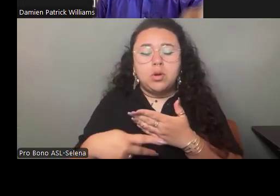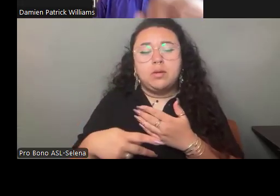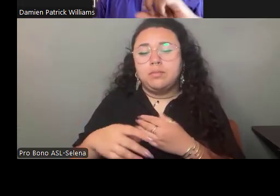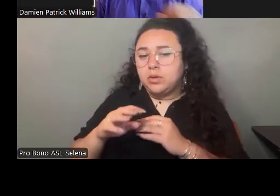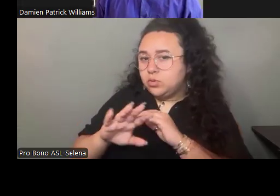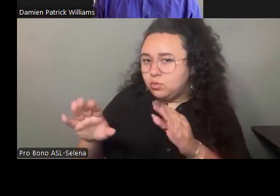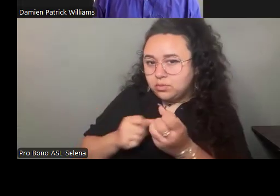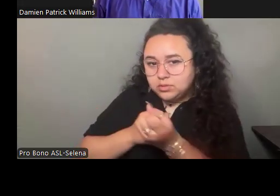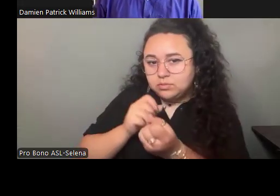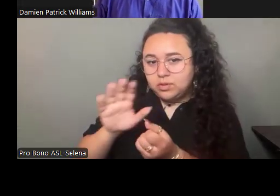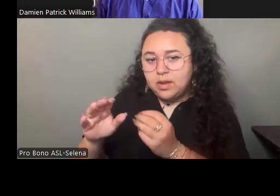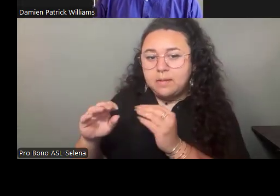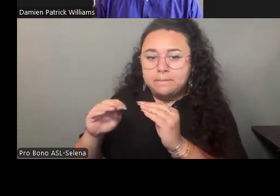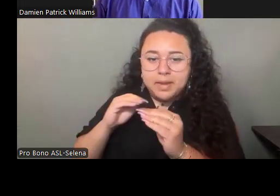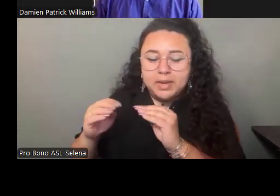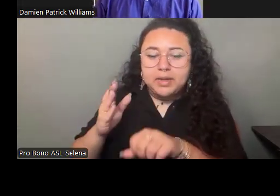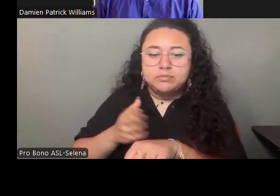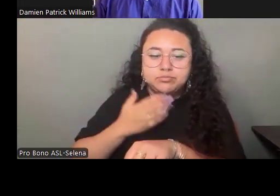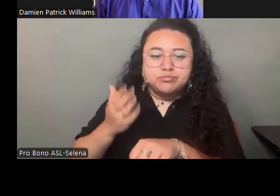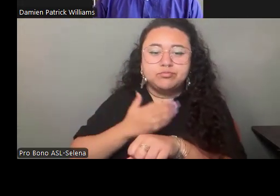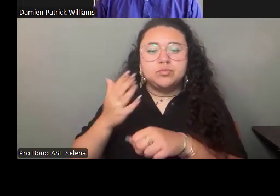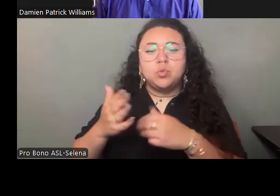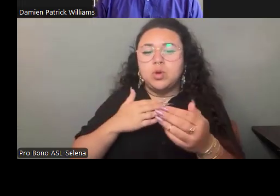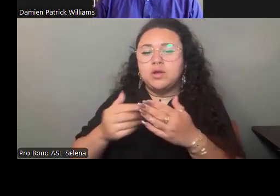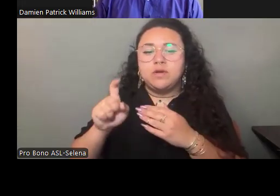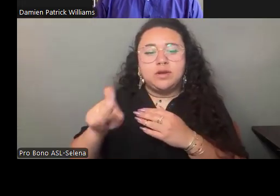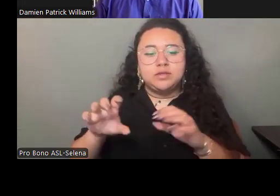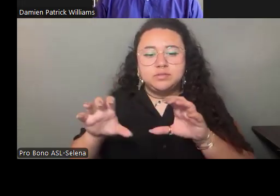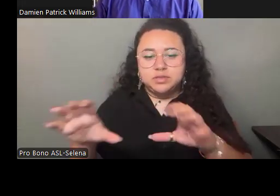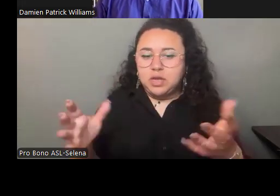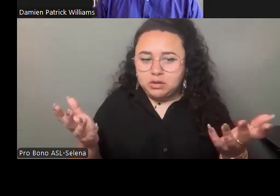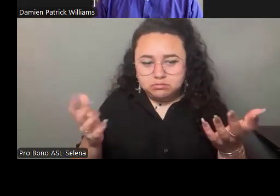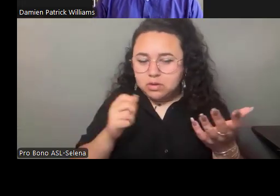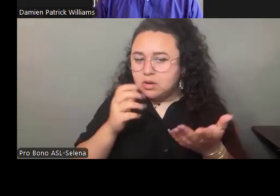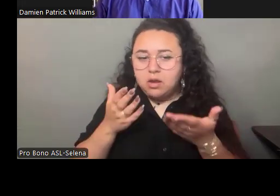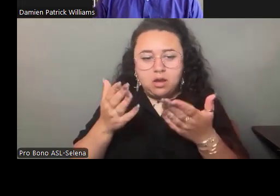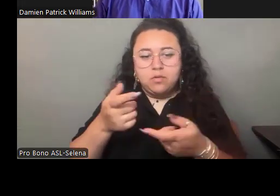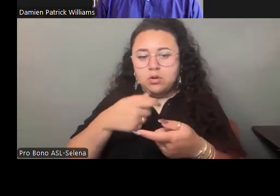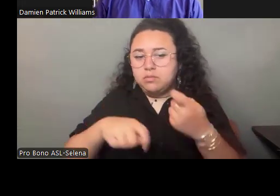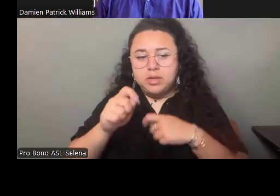or anything that would need to be done to them. And they were not offering sort of a replacement.